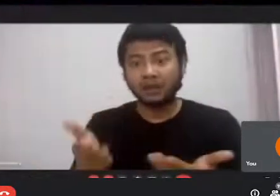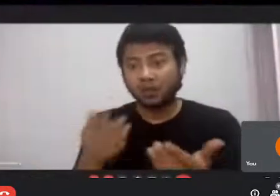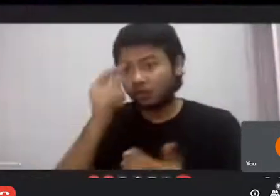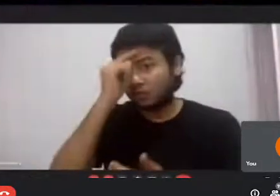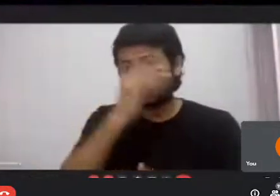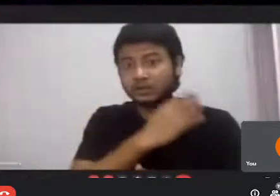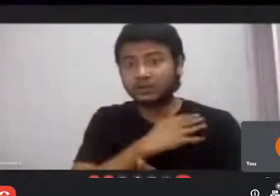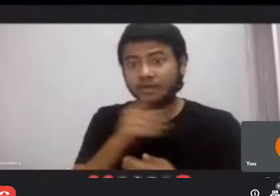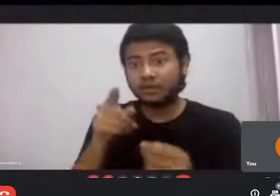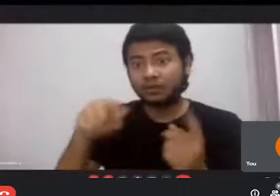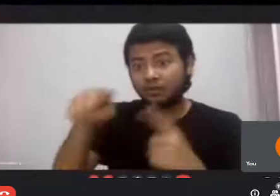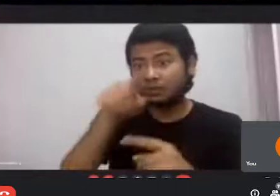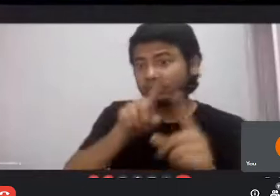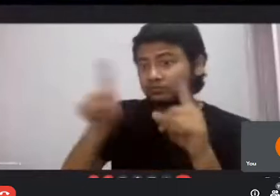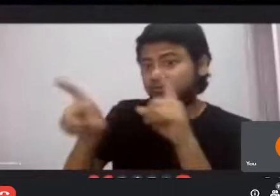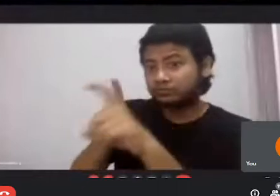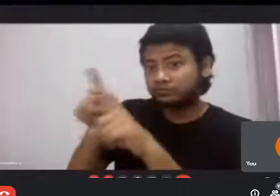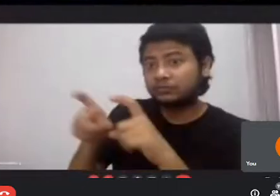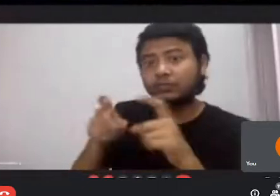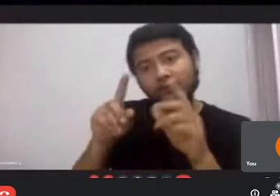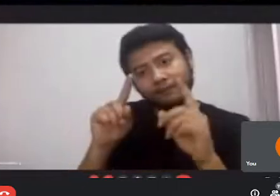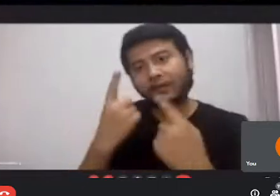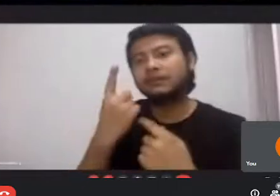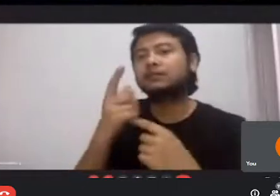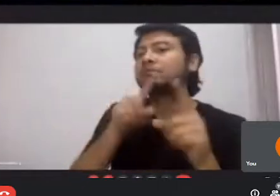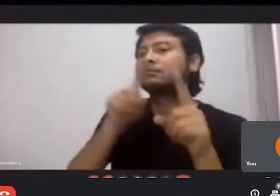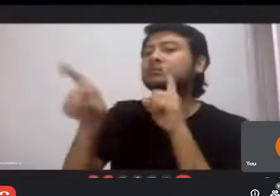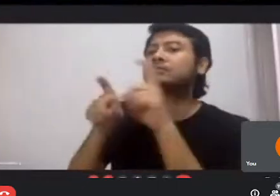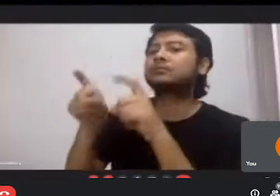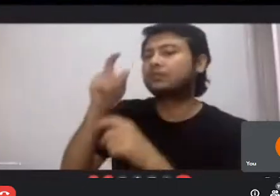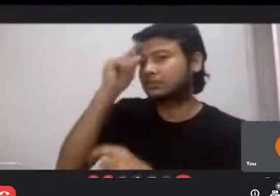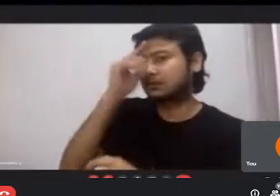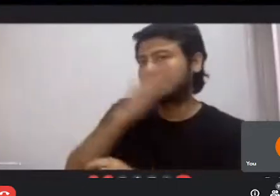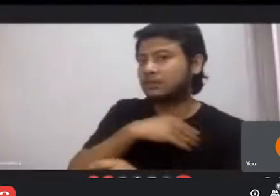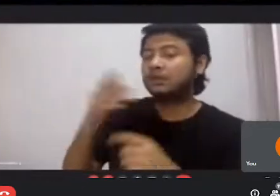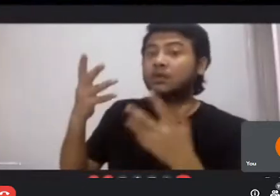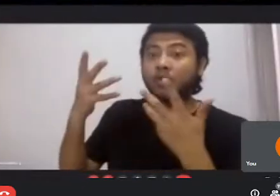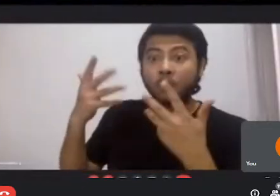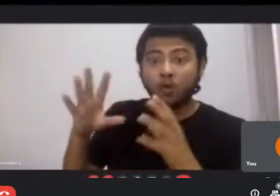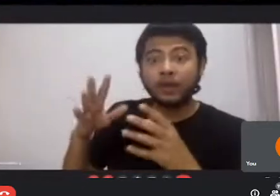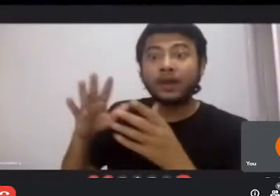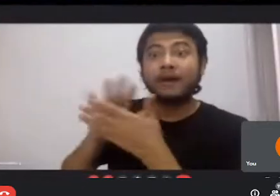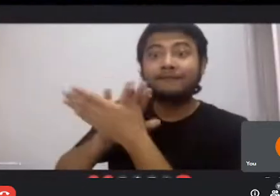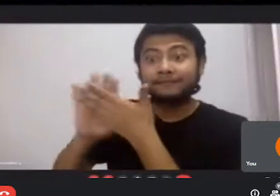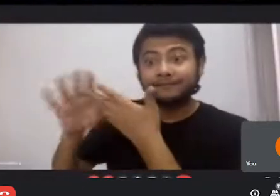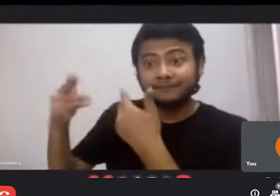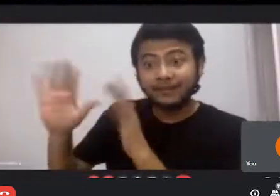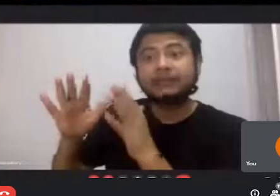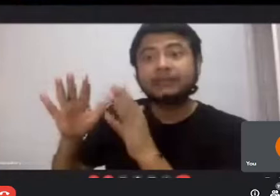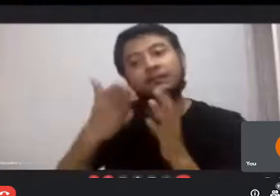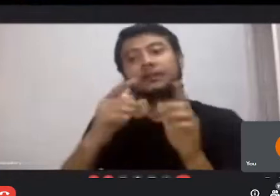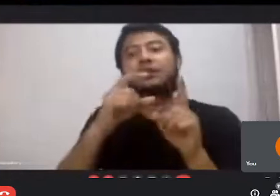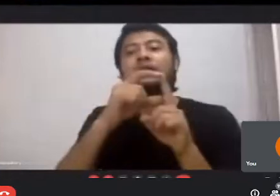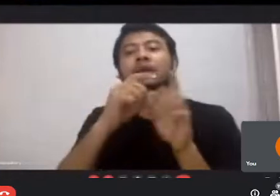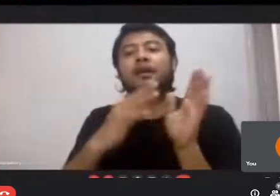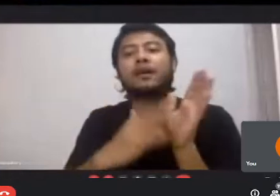then we can have other discussions with Deepu and Mira? Questions for Ulrike?